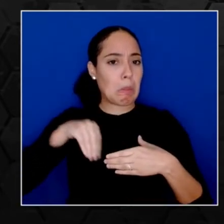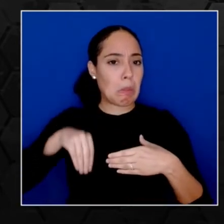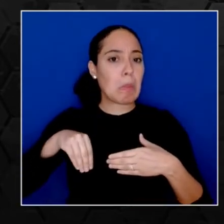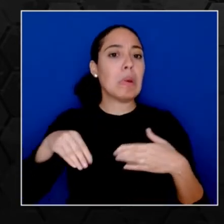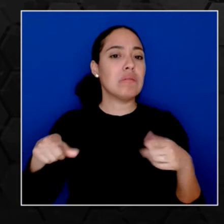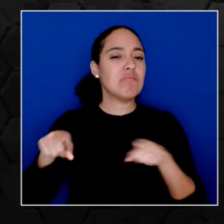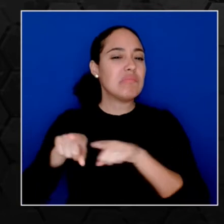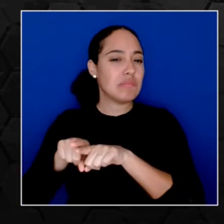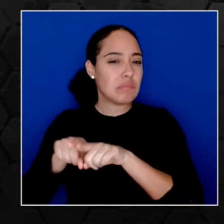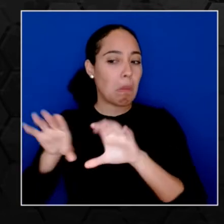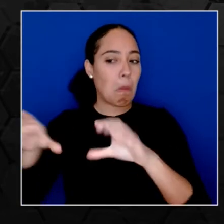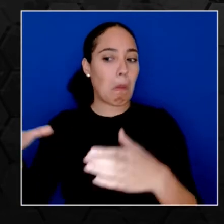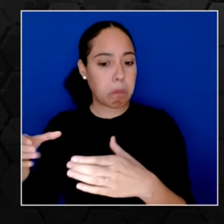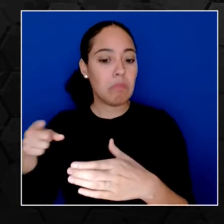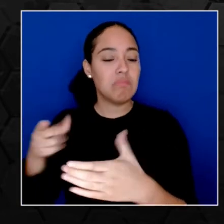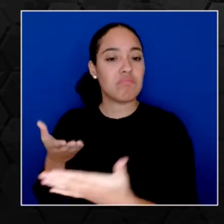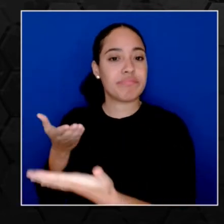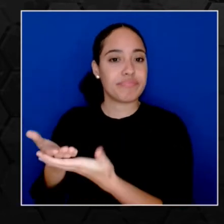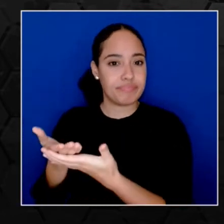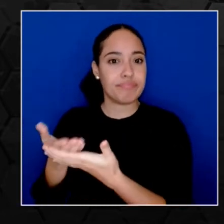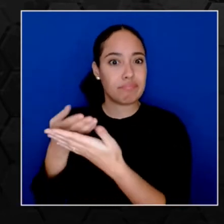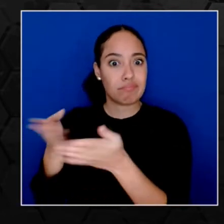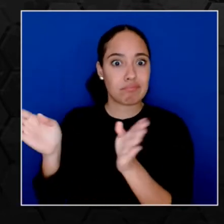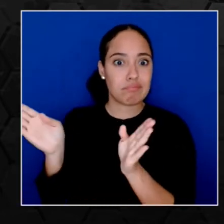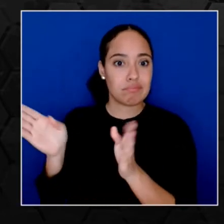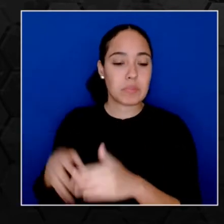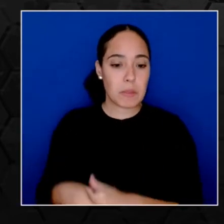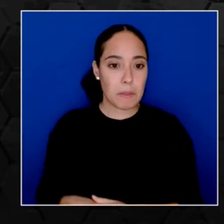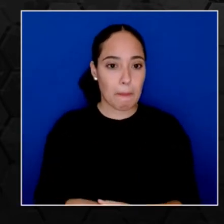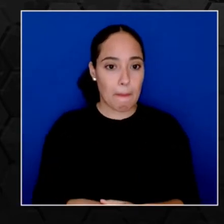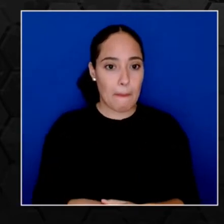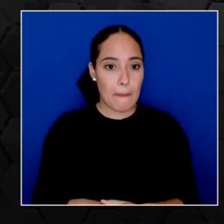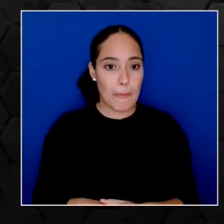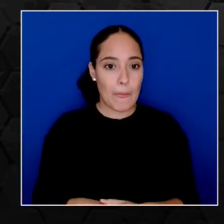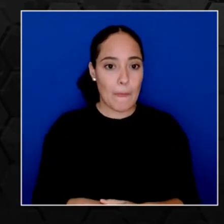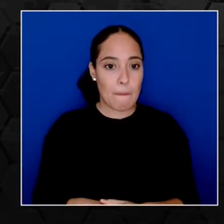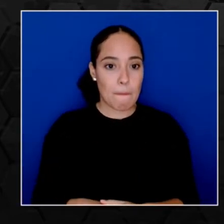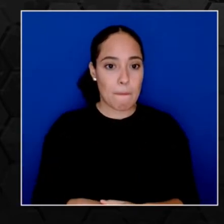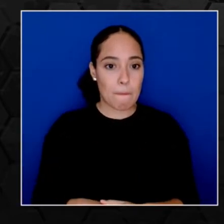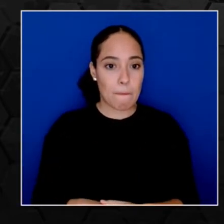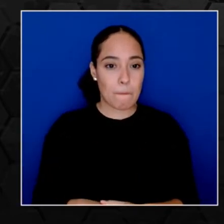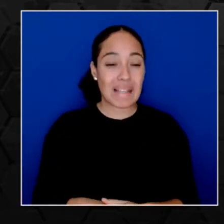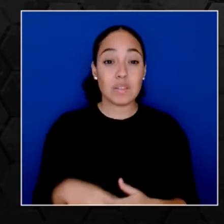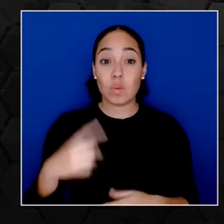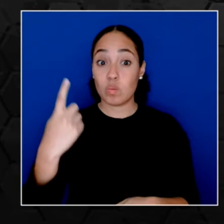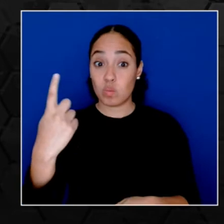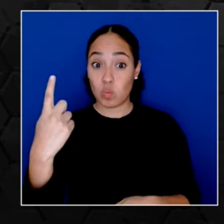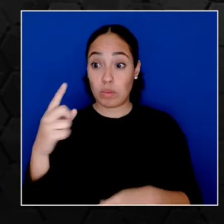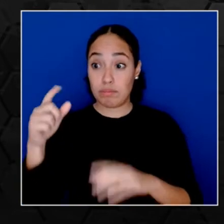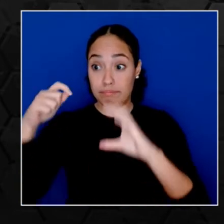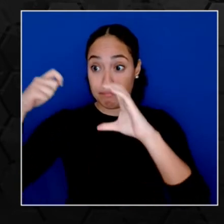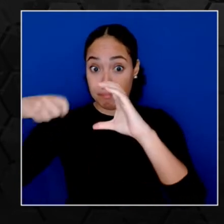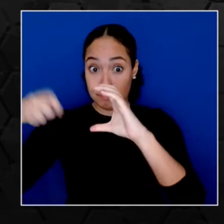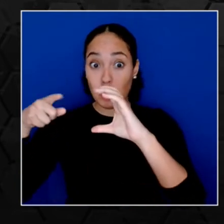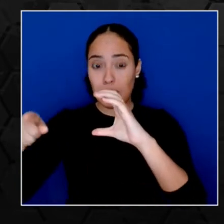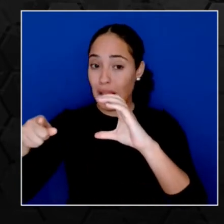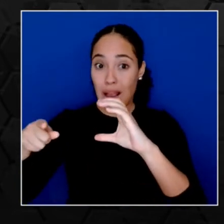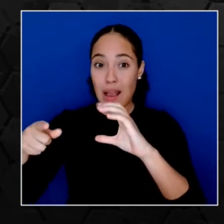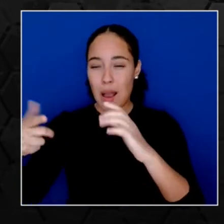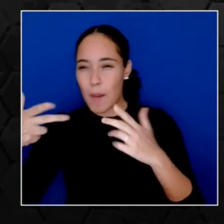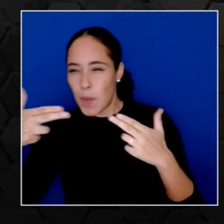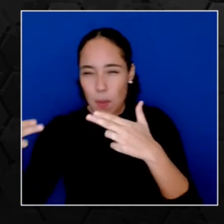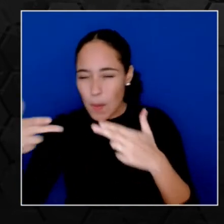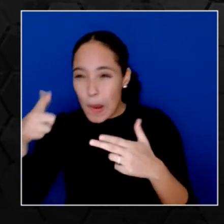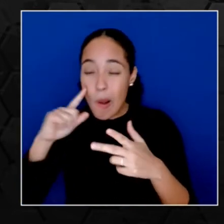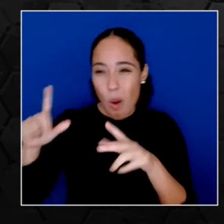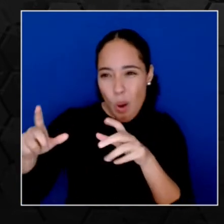if I choose Iron Man, it will recommend me like all the other action movies, because Iron Man comes under action and also like other genres. So